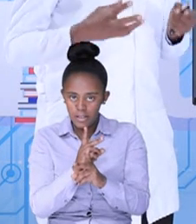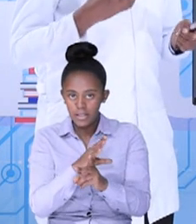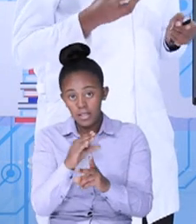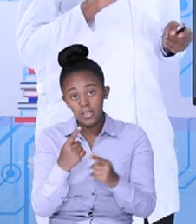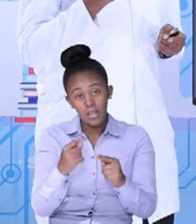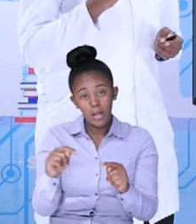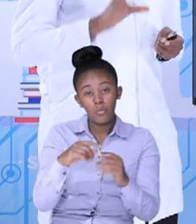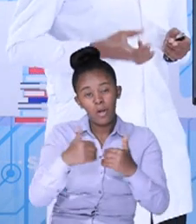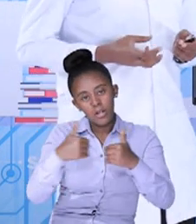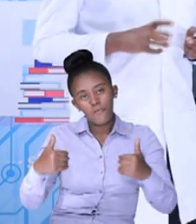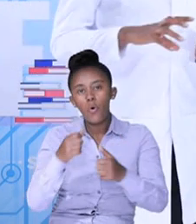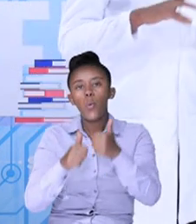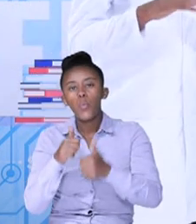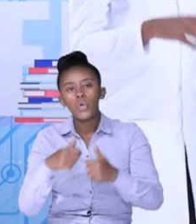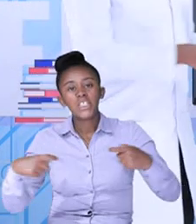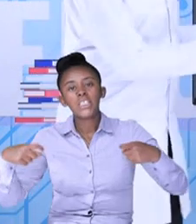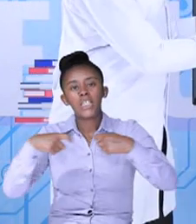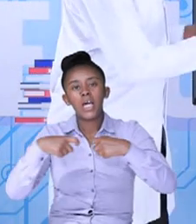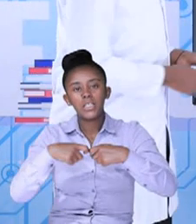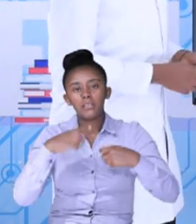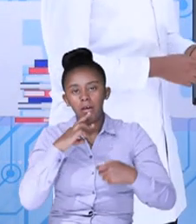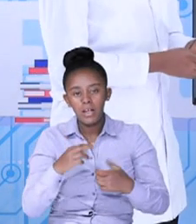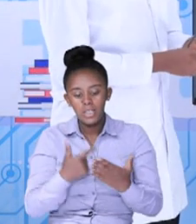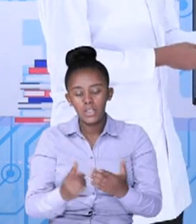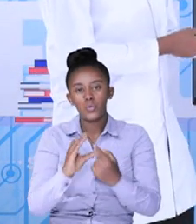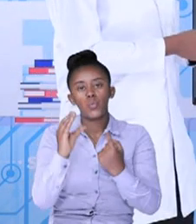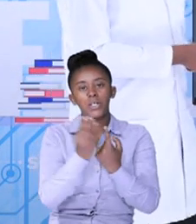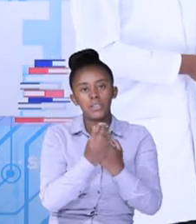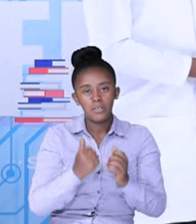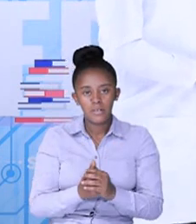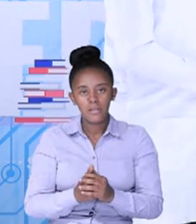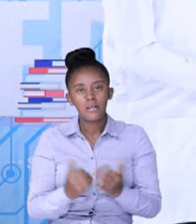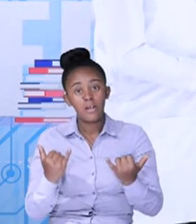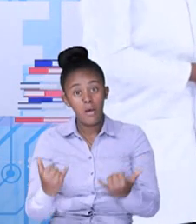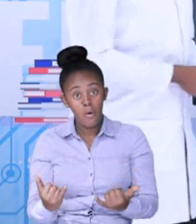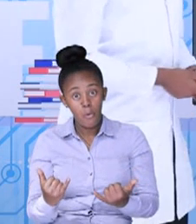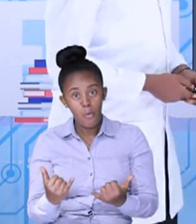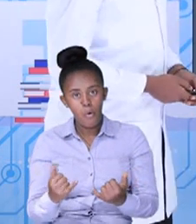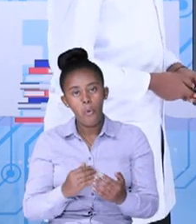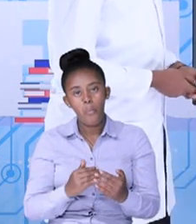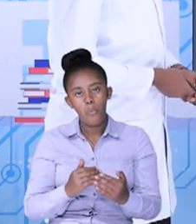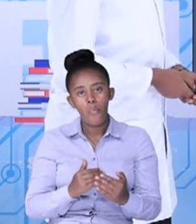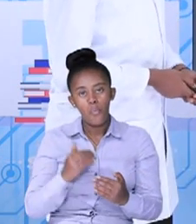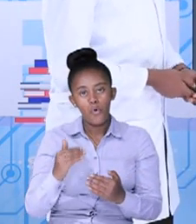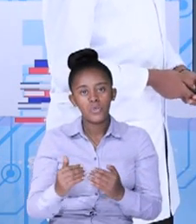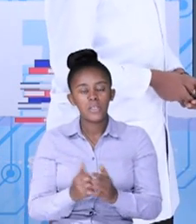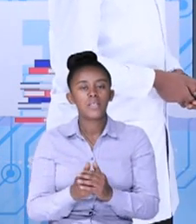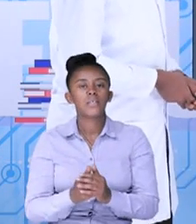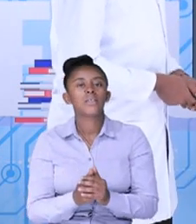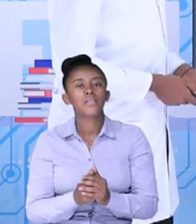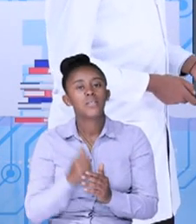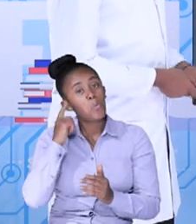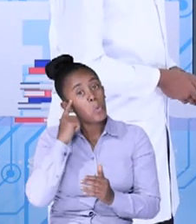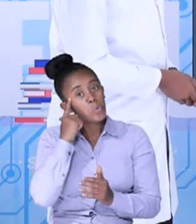and try to identify which charges are in these situations. Now let's proceed. Suppose